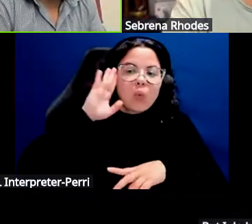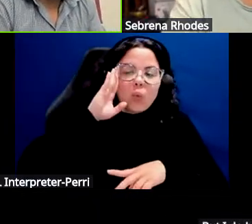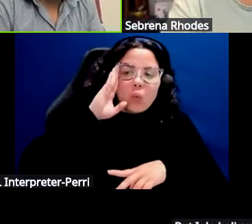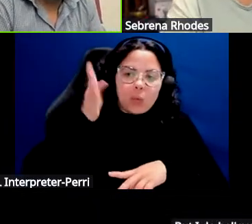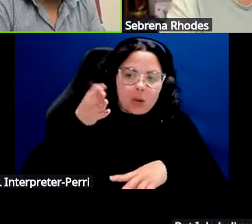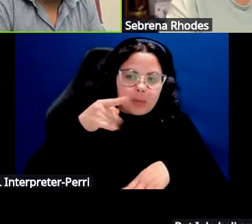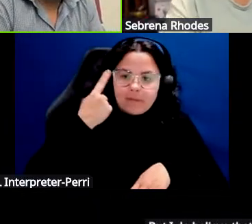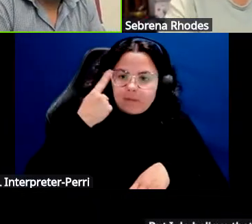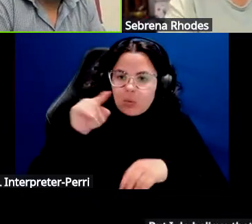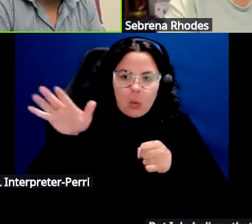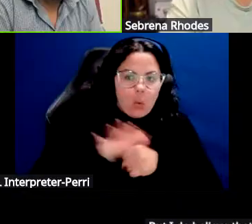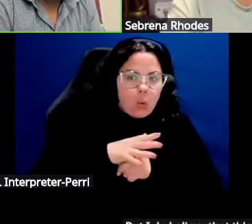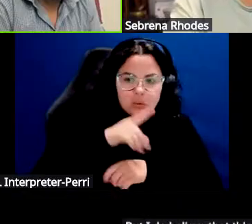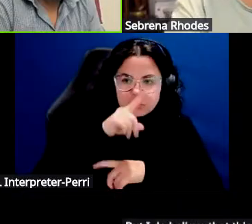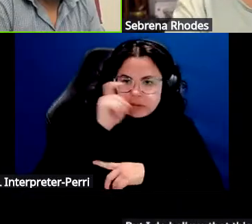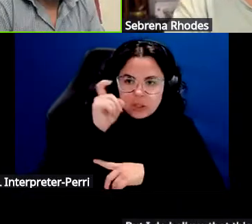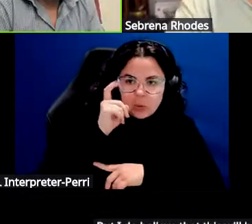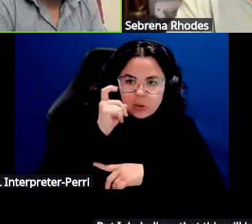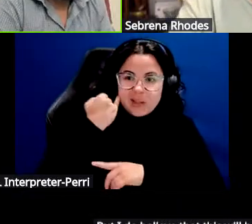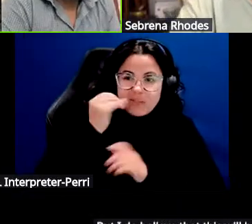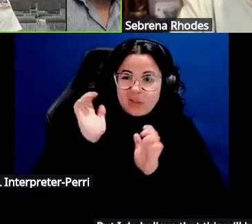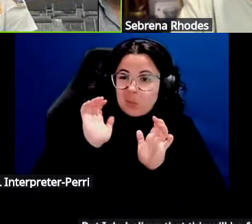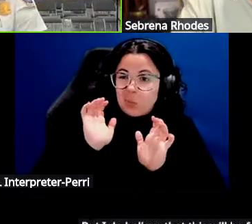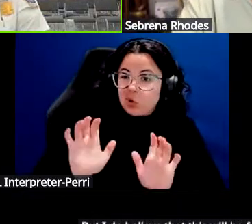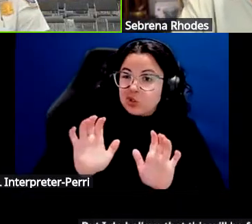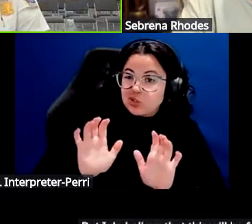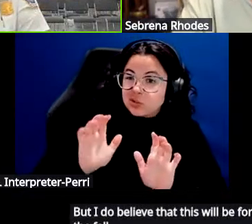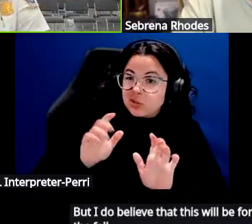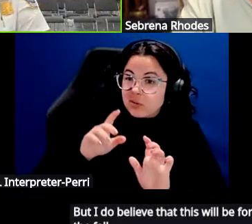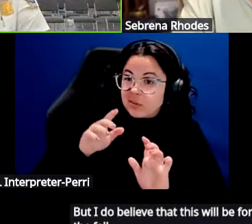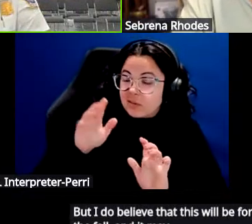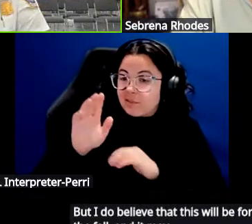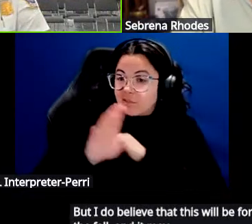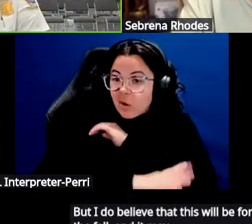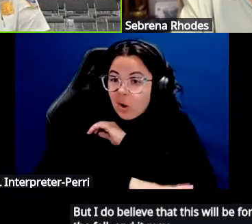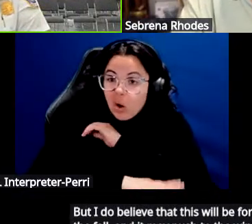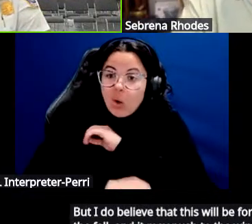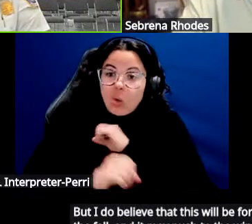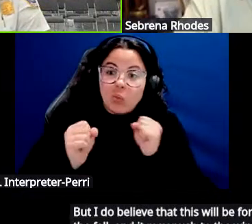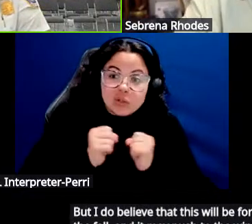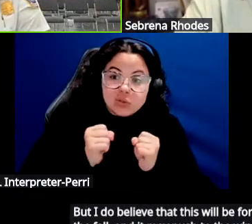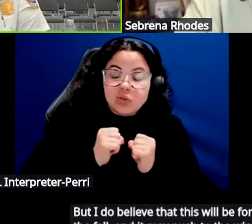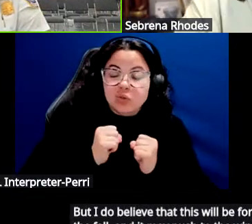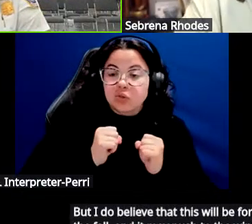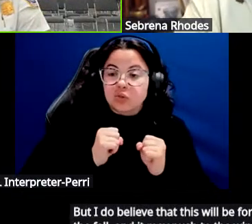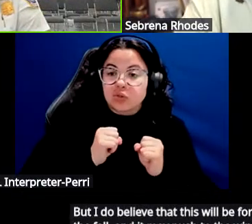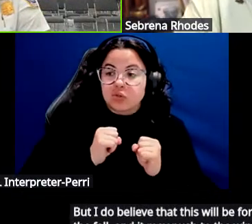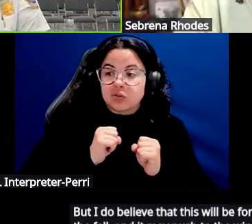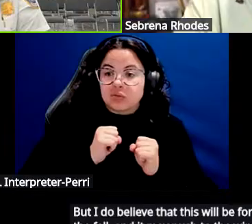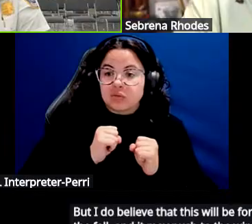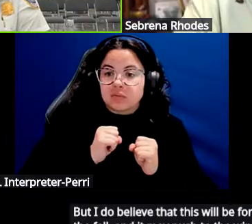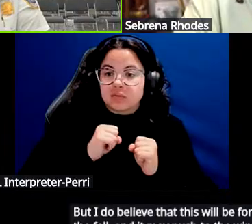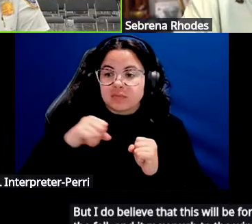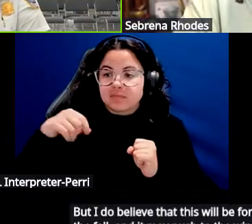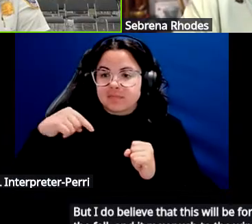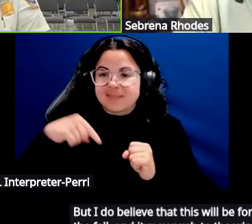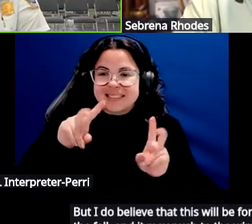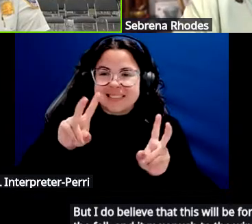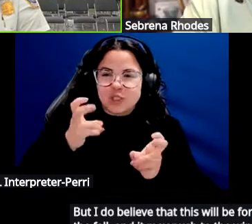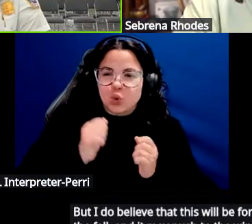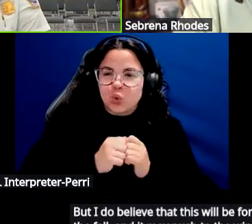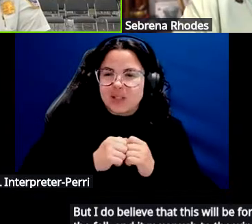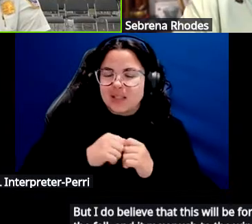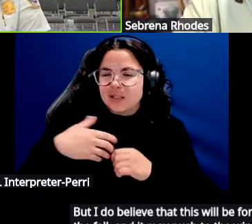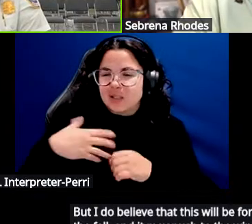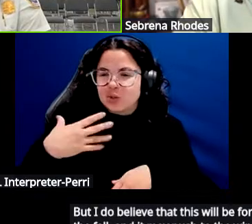entire summer, and it may push to the fall, and it may push to the winter. I think our issue with